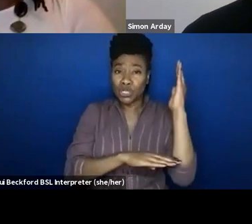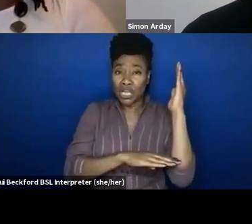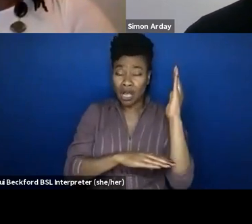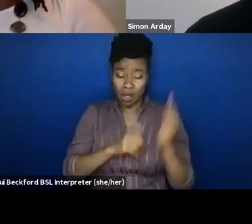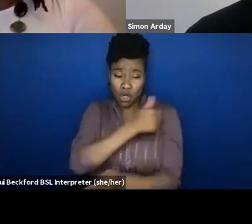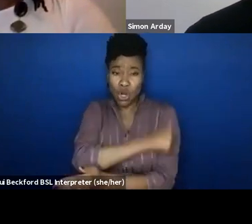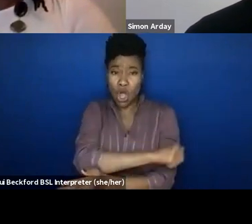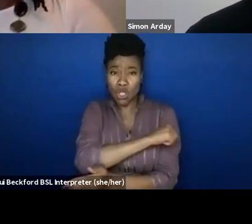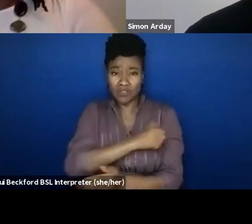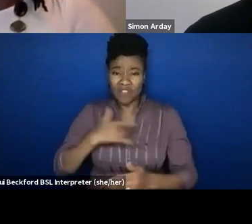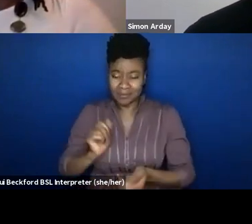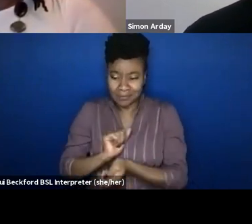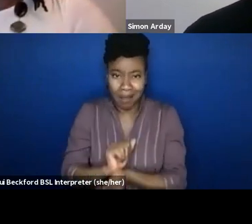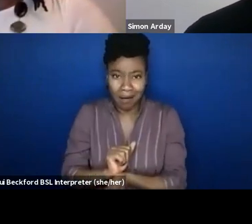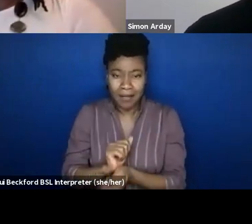of speak out. And